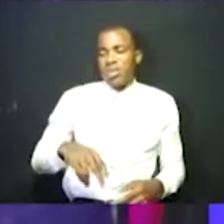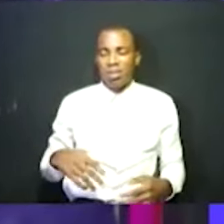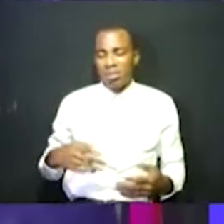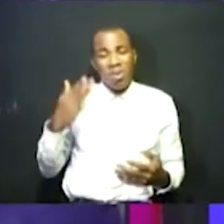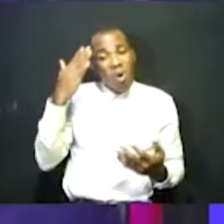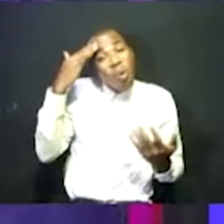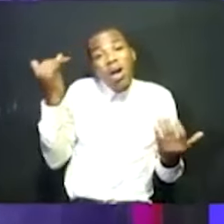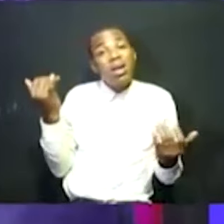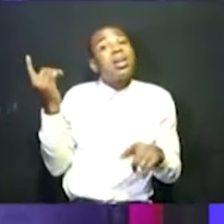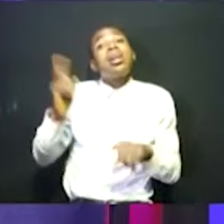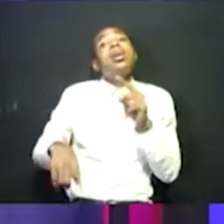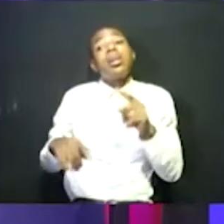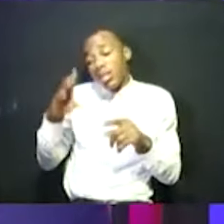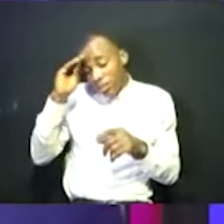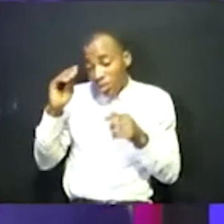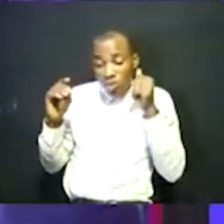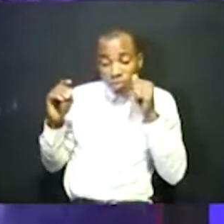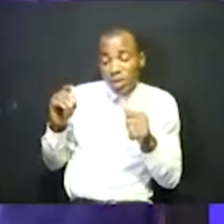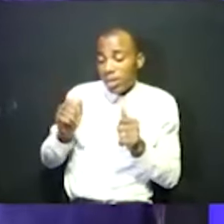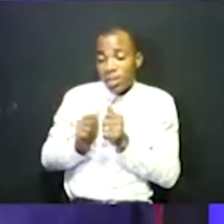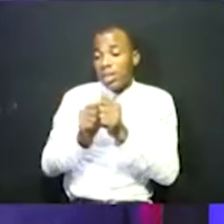Now, see,